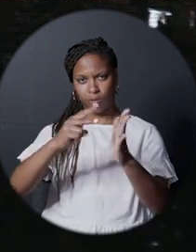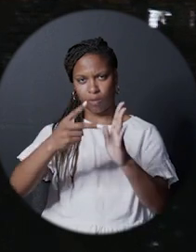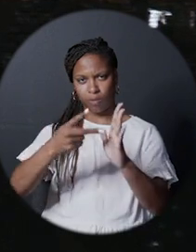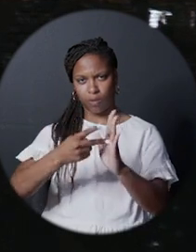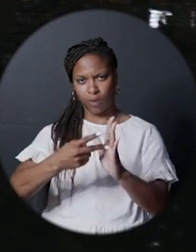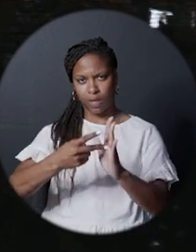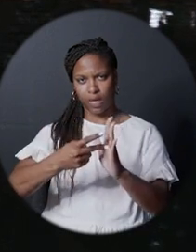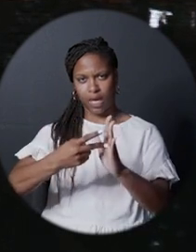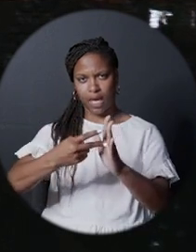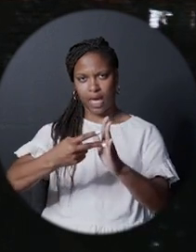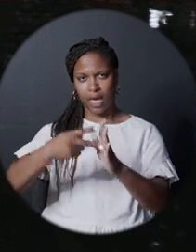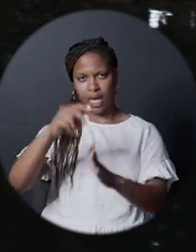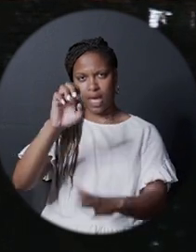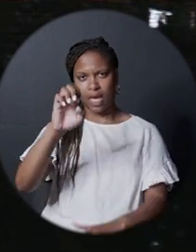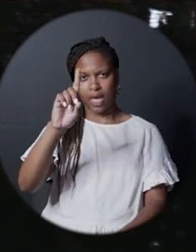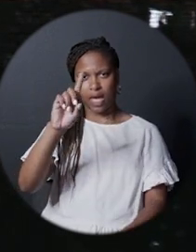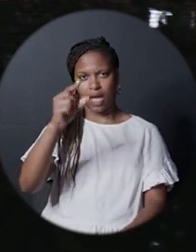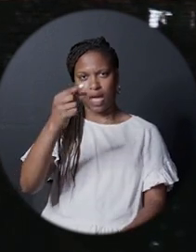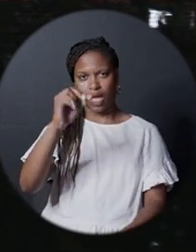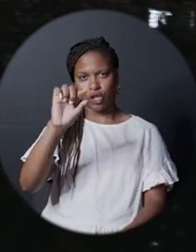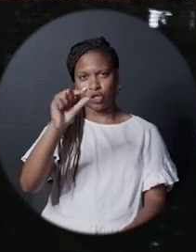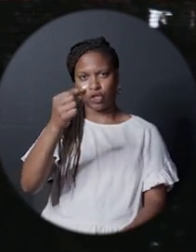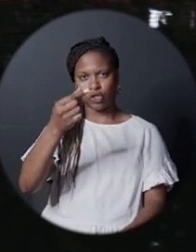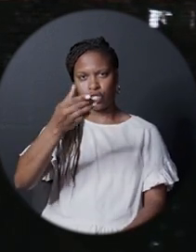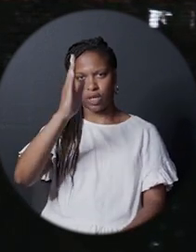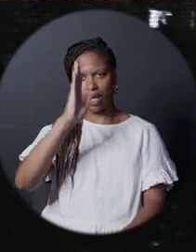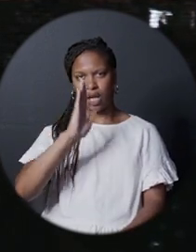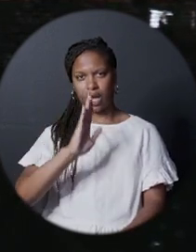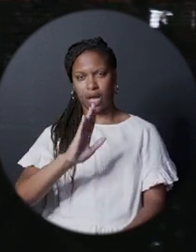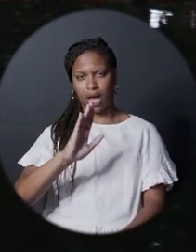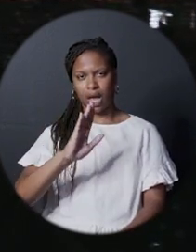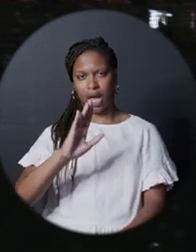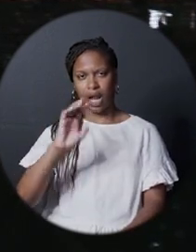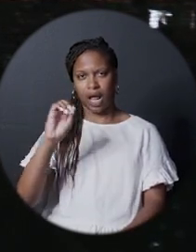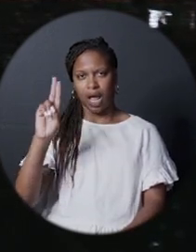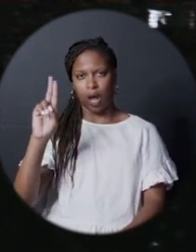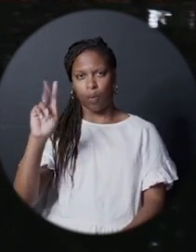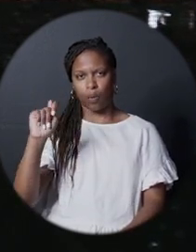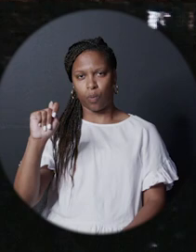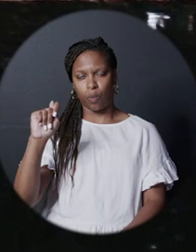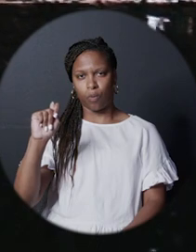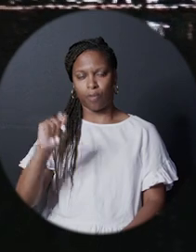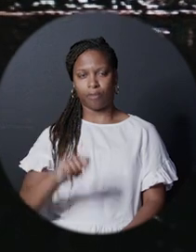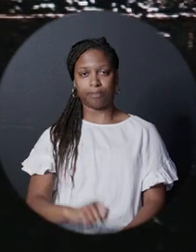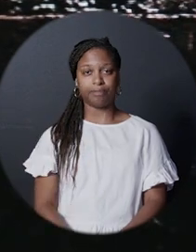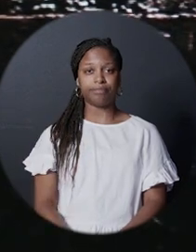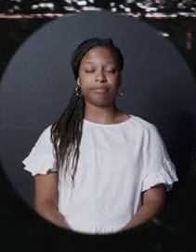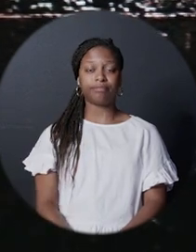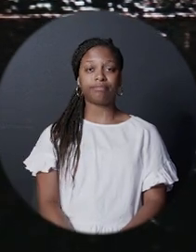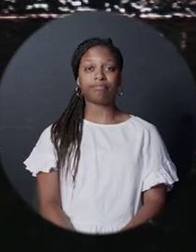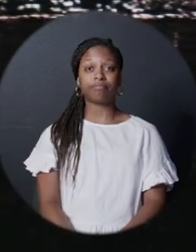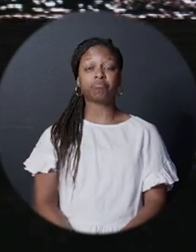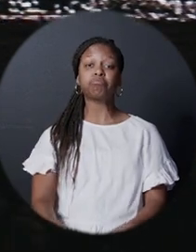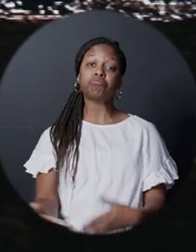Ego stands for edging God out.